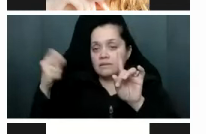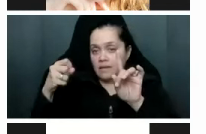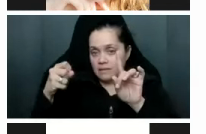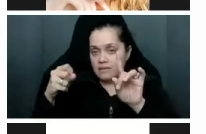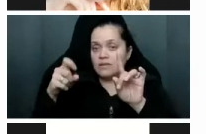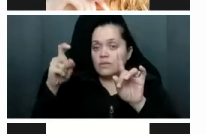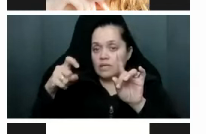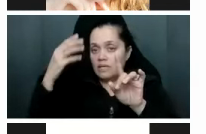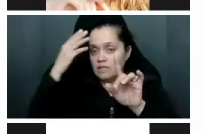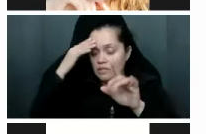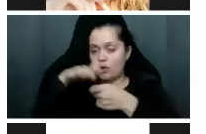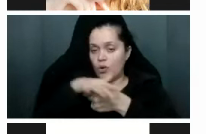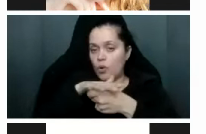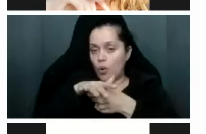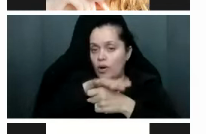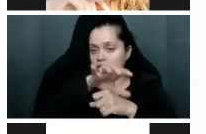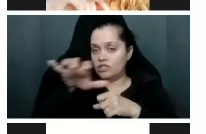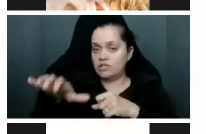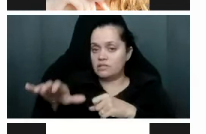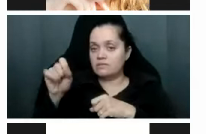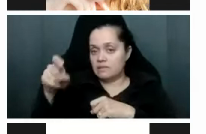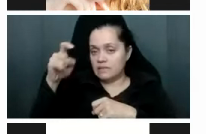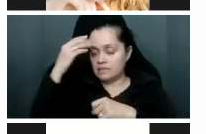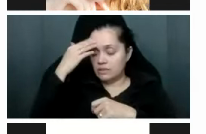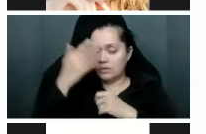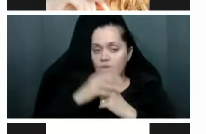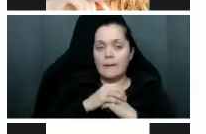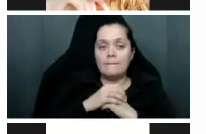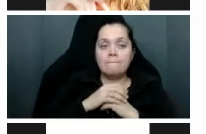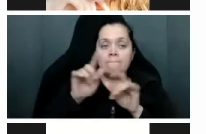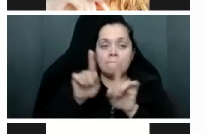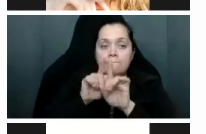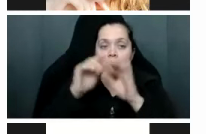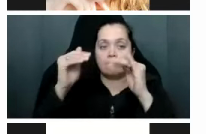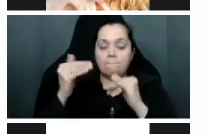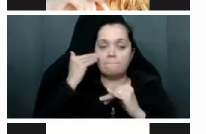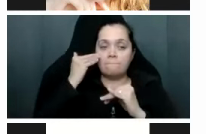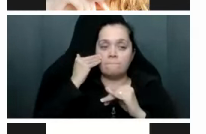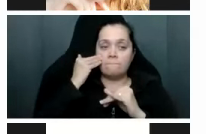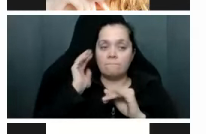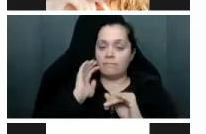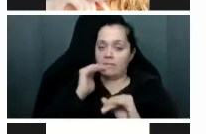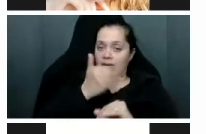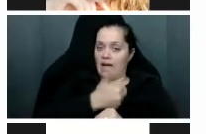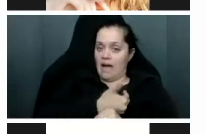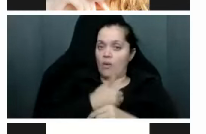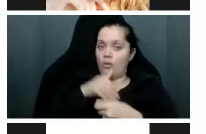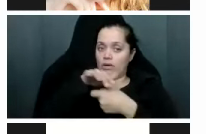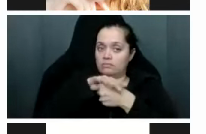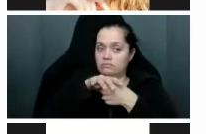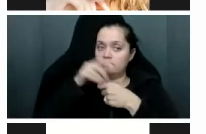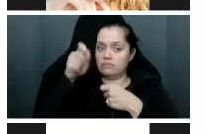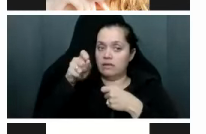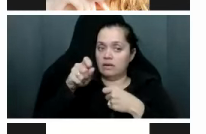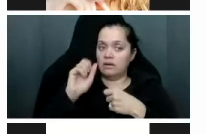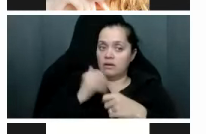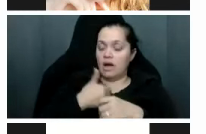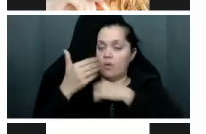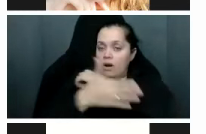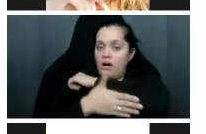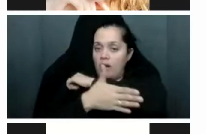need to know where places are. We certainly should know where our places are, that is our own